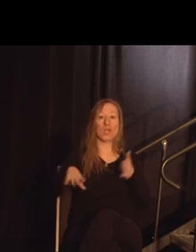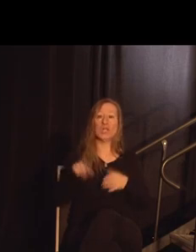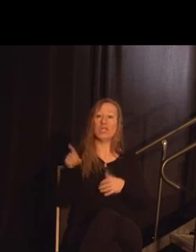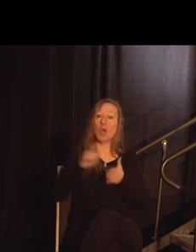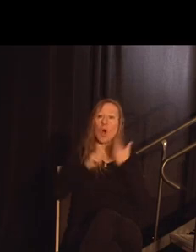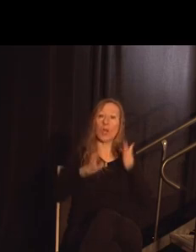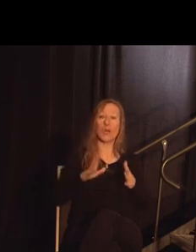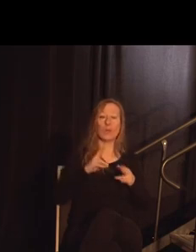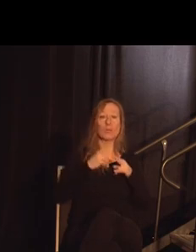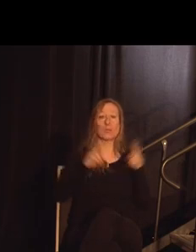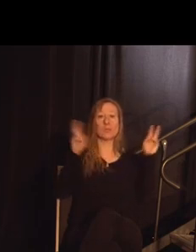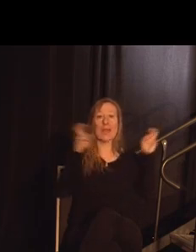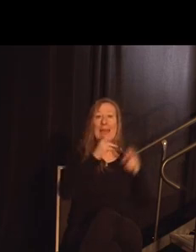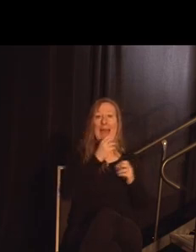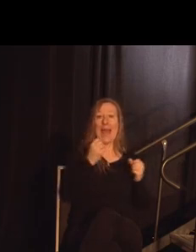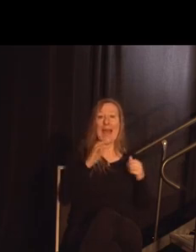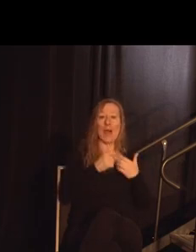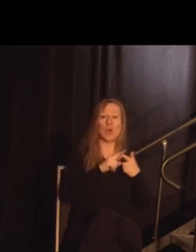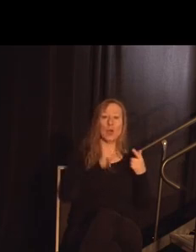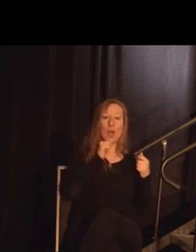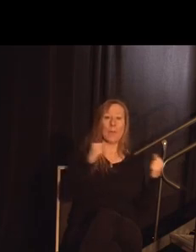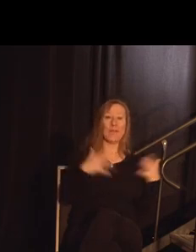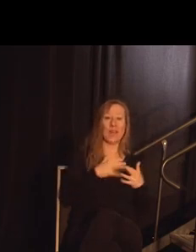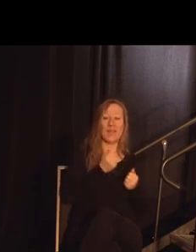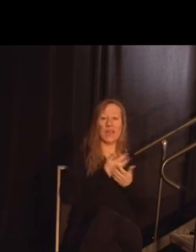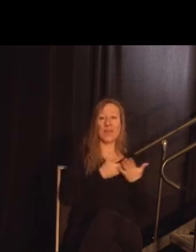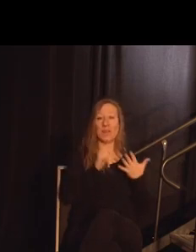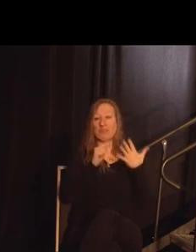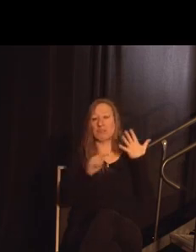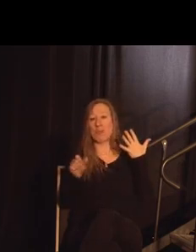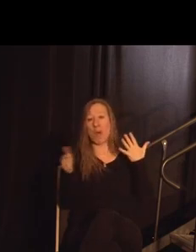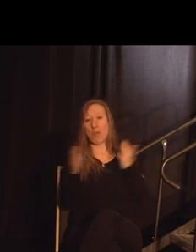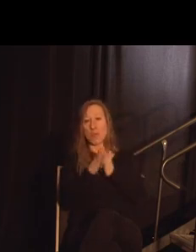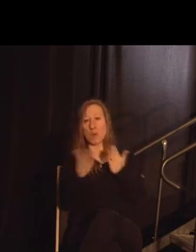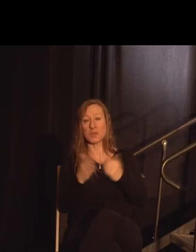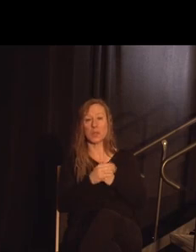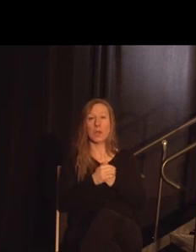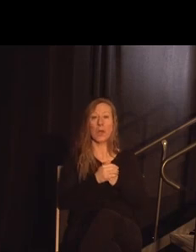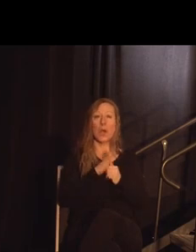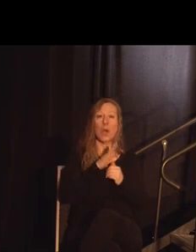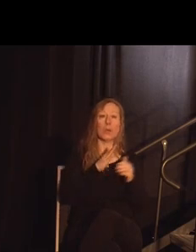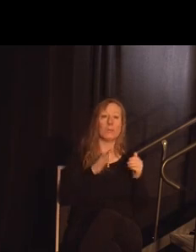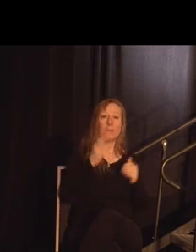of Everything from Alice James Books and Overpour from Action Books. Her